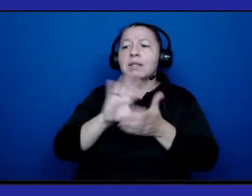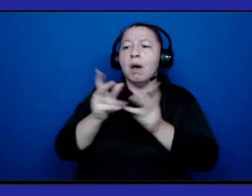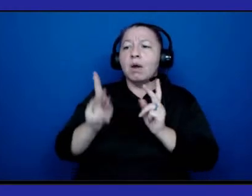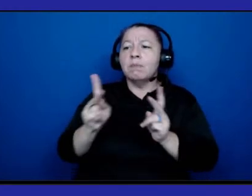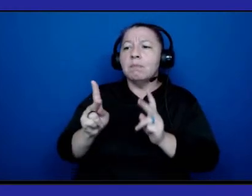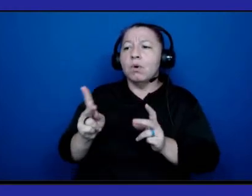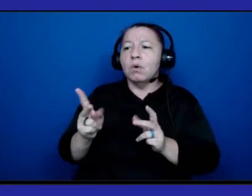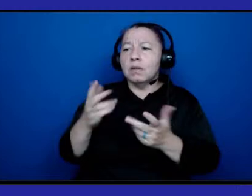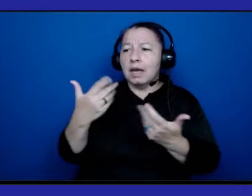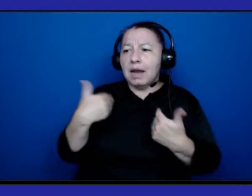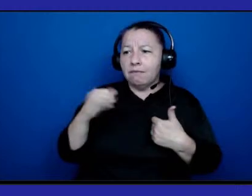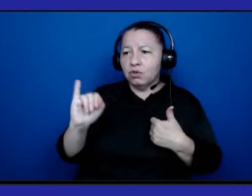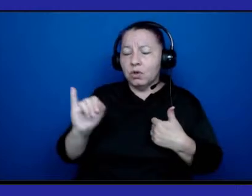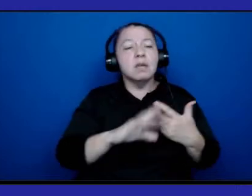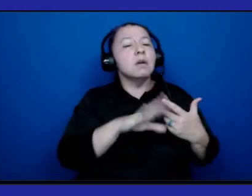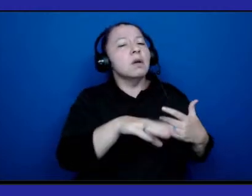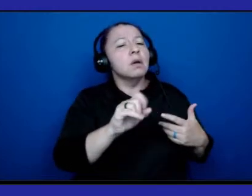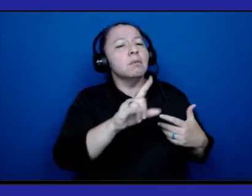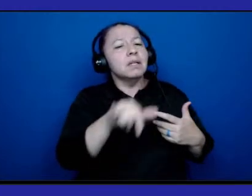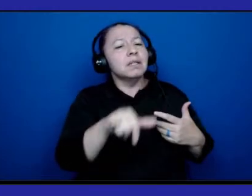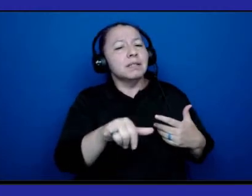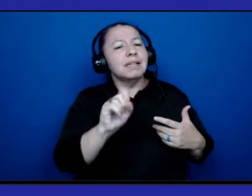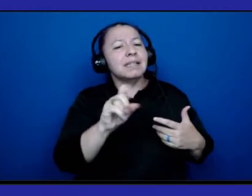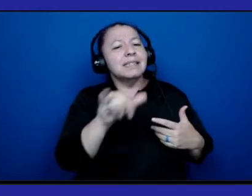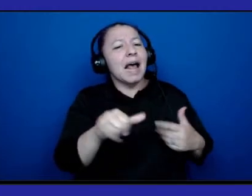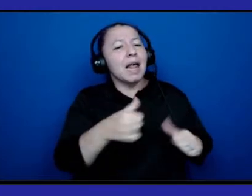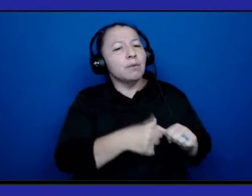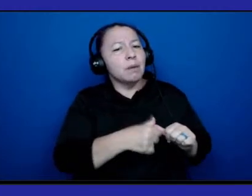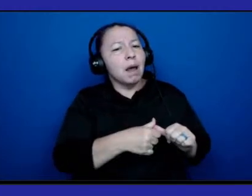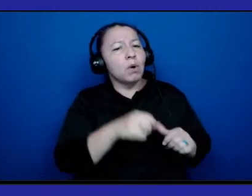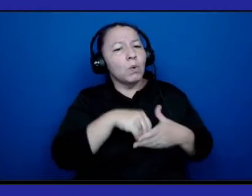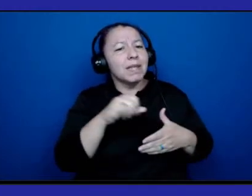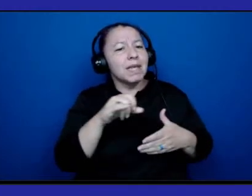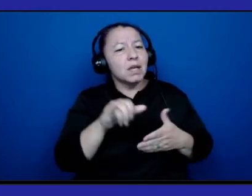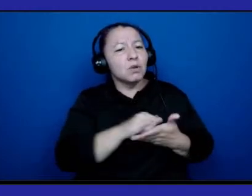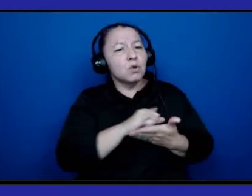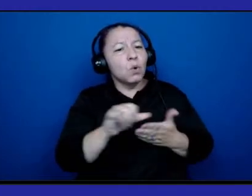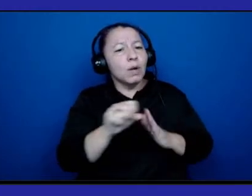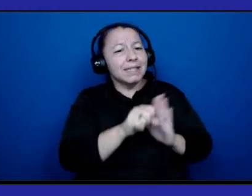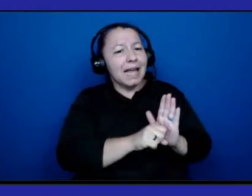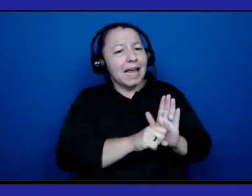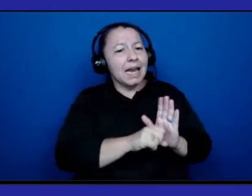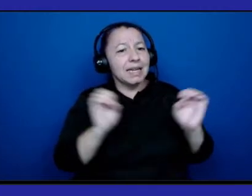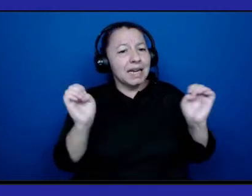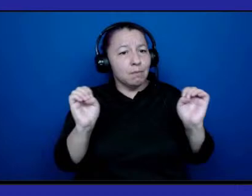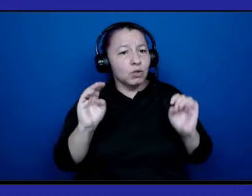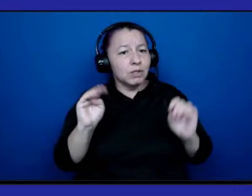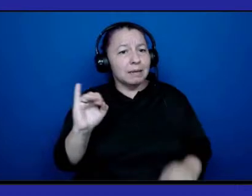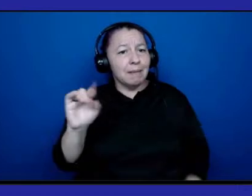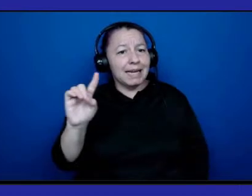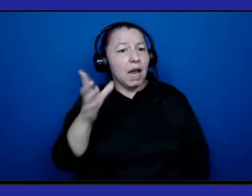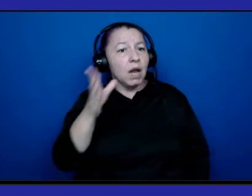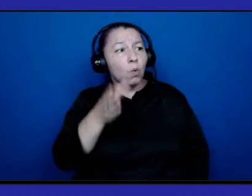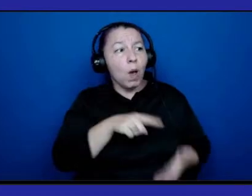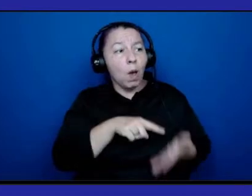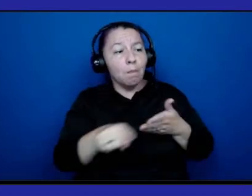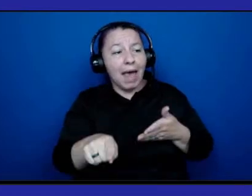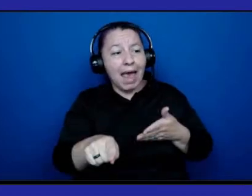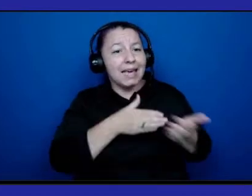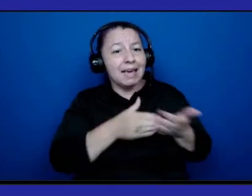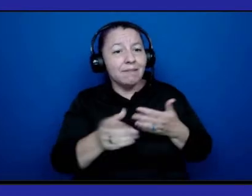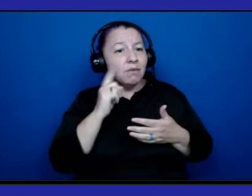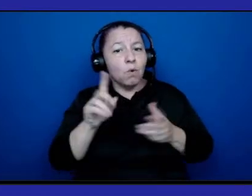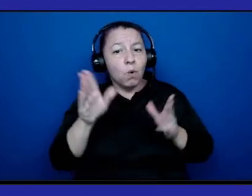that in New York State, emergency Medicaid Right. will pay even for an